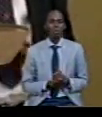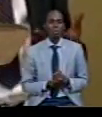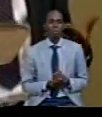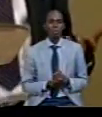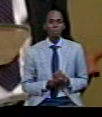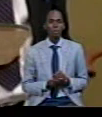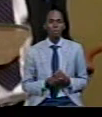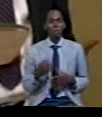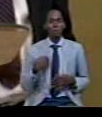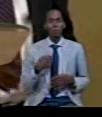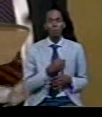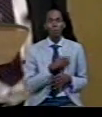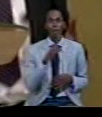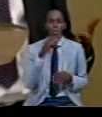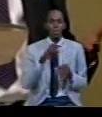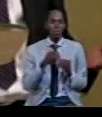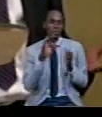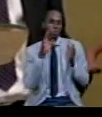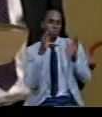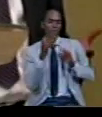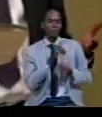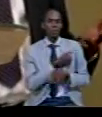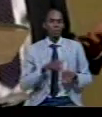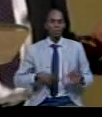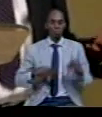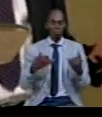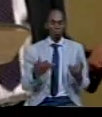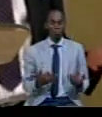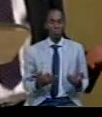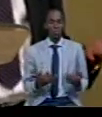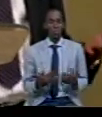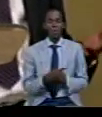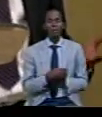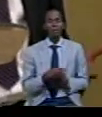We're in the presence of the Lord today.